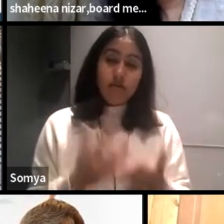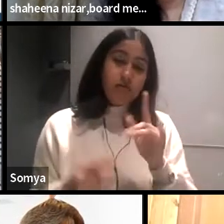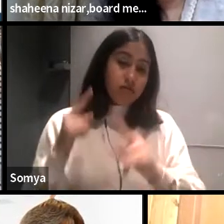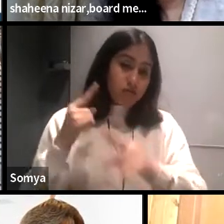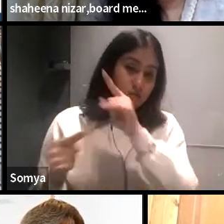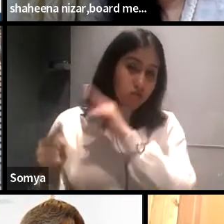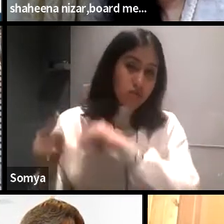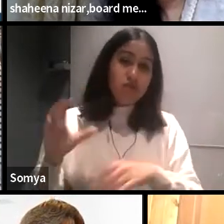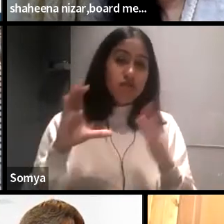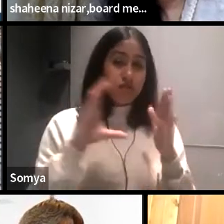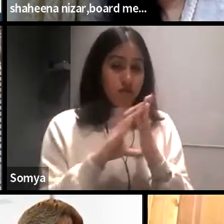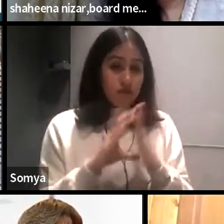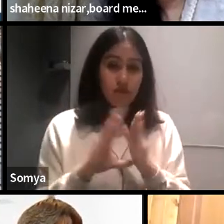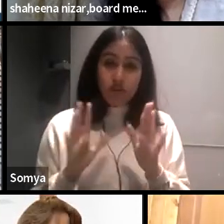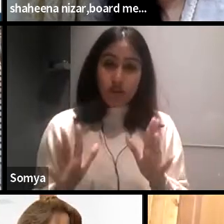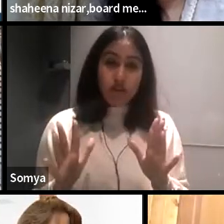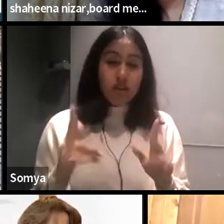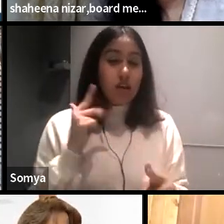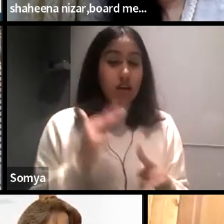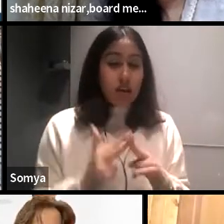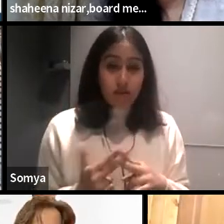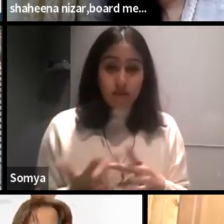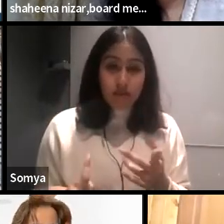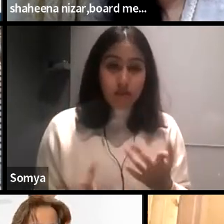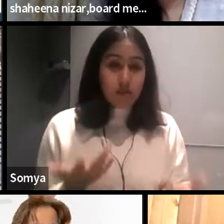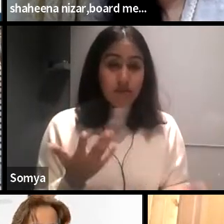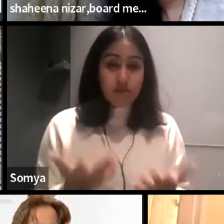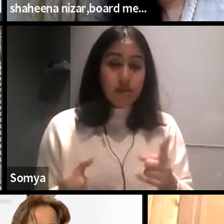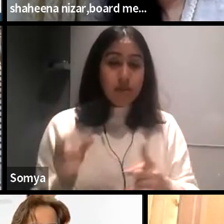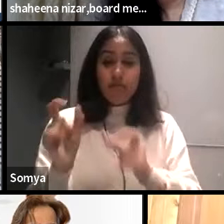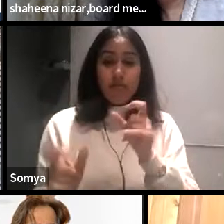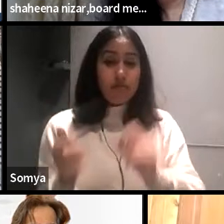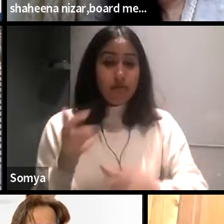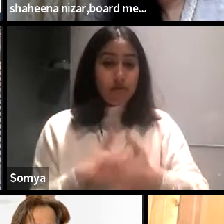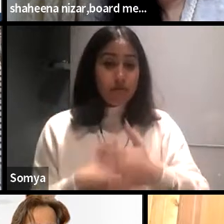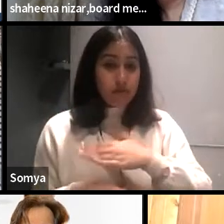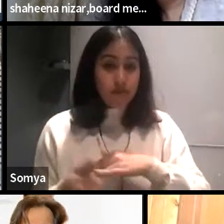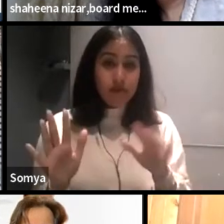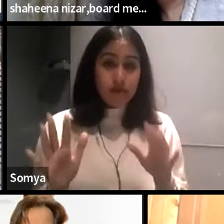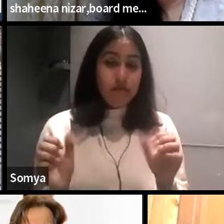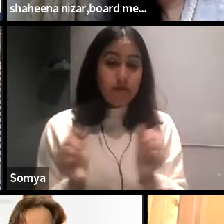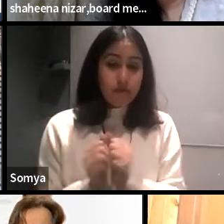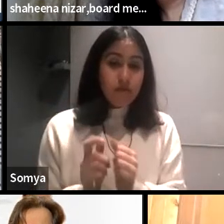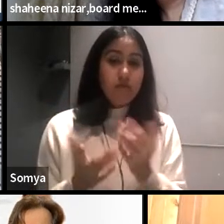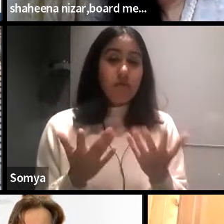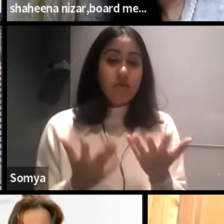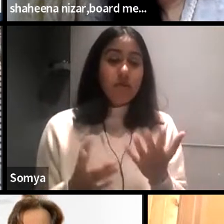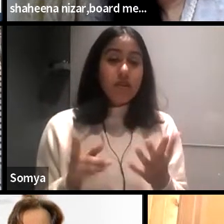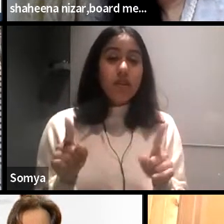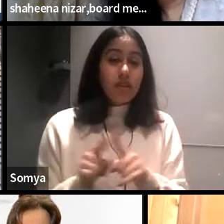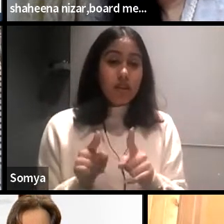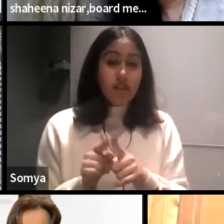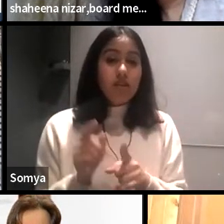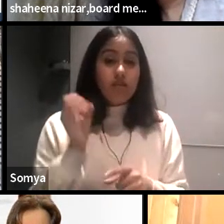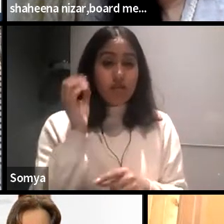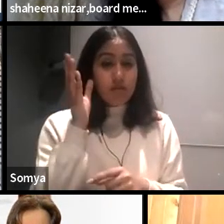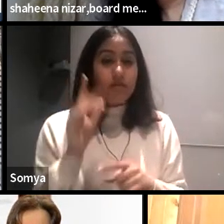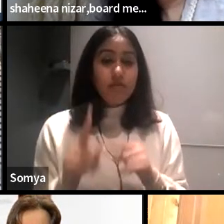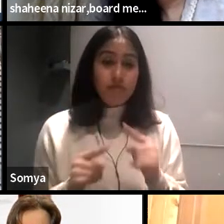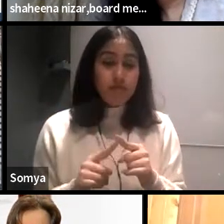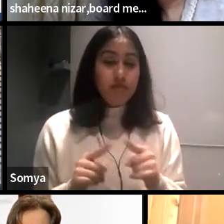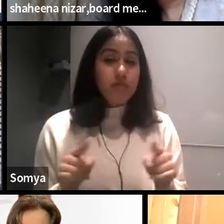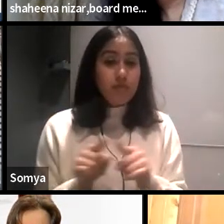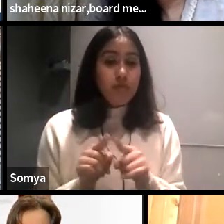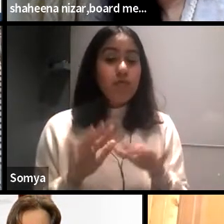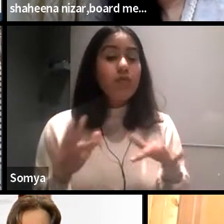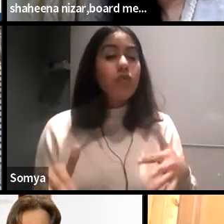context here about people who have children with disabilities really actually going to panic mode almost and thinking,